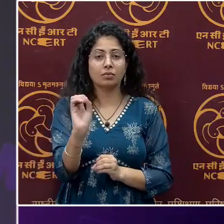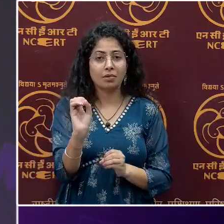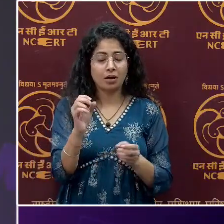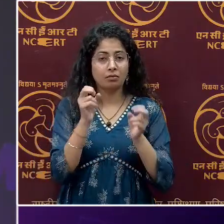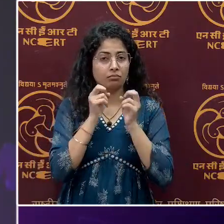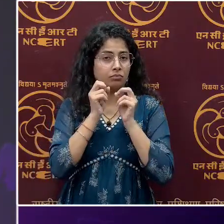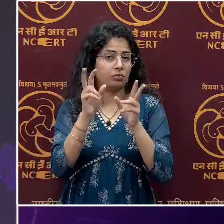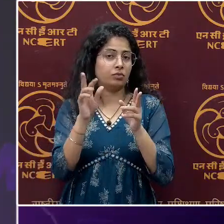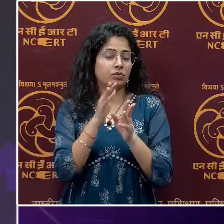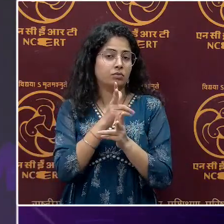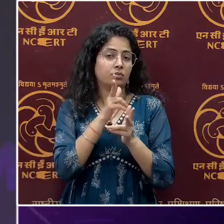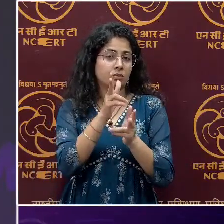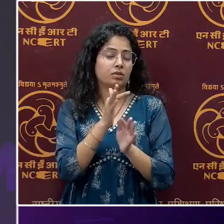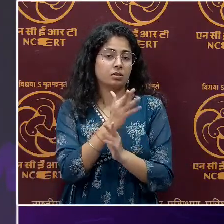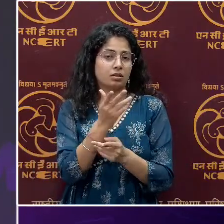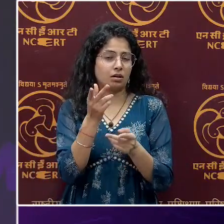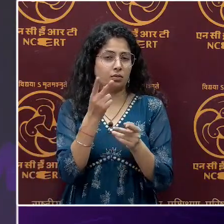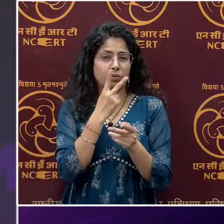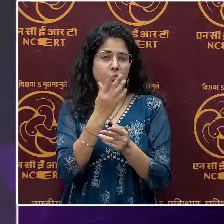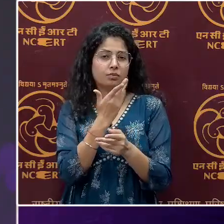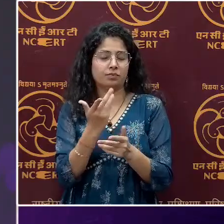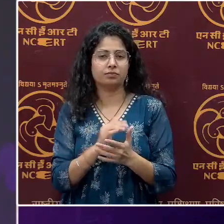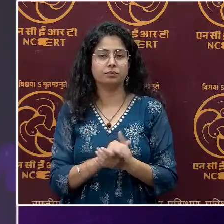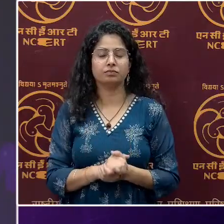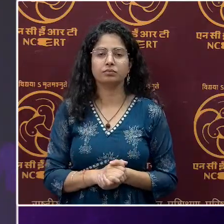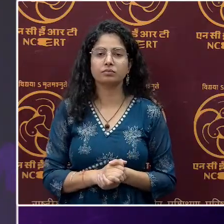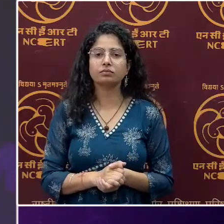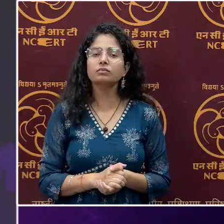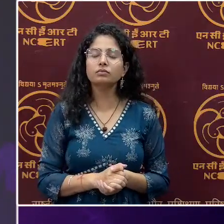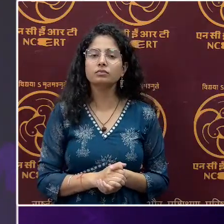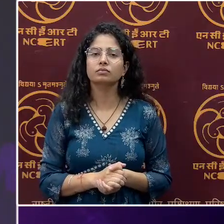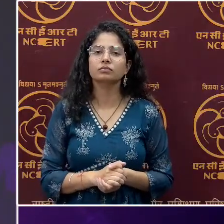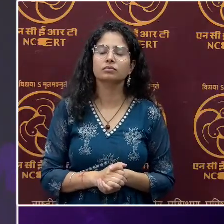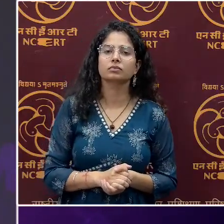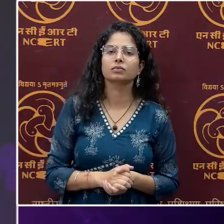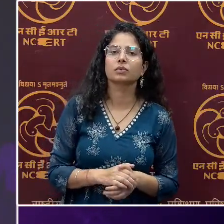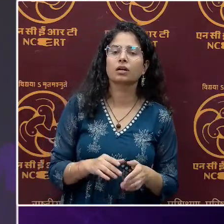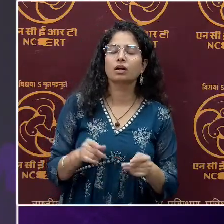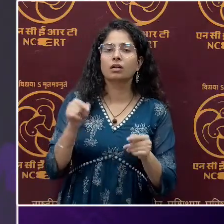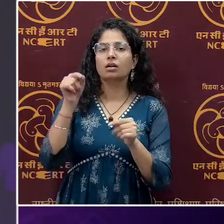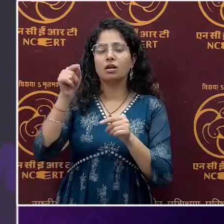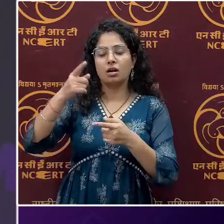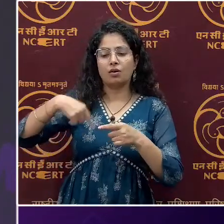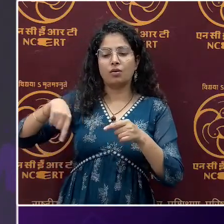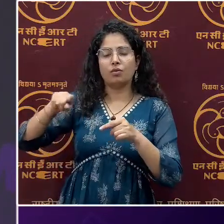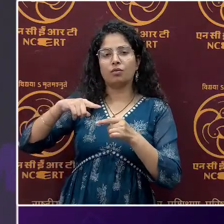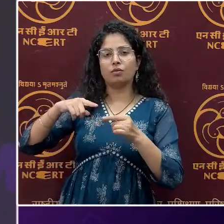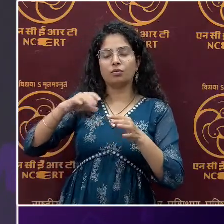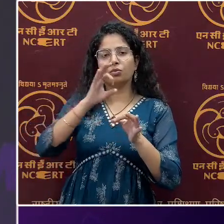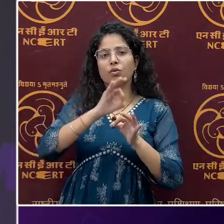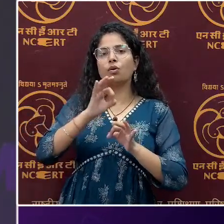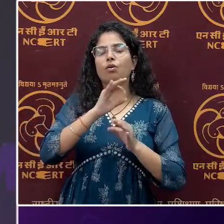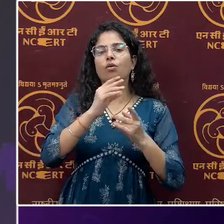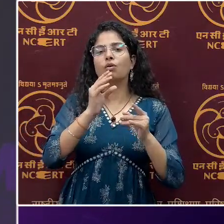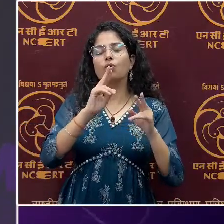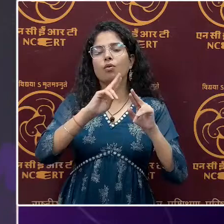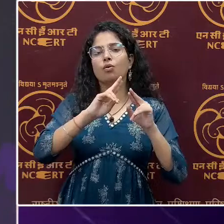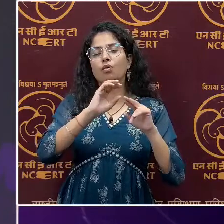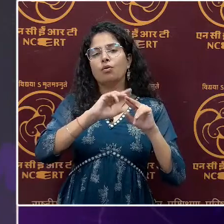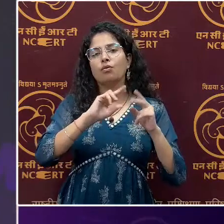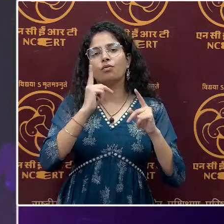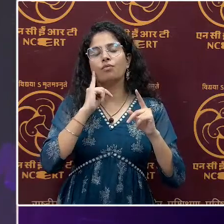surprise, you can notice that the soldiers stay in some other banquet and officers stay in some other banquet,